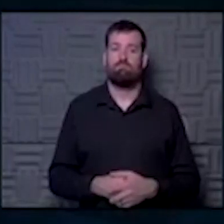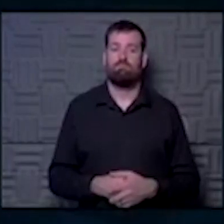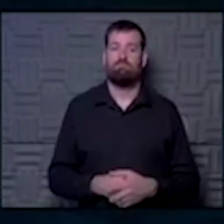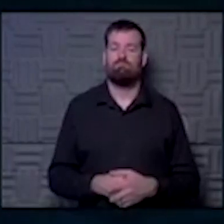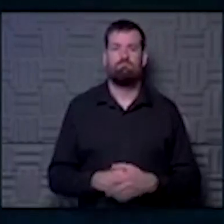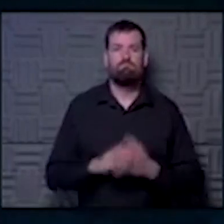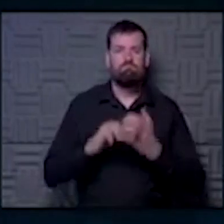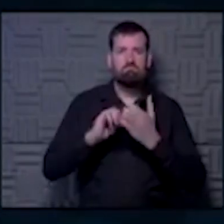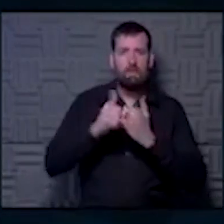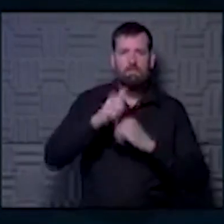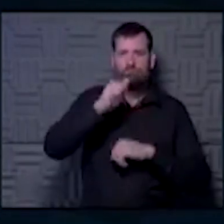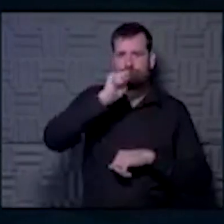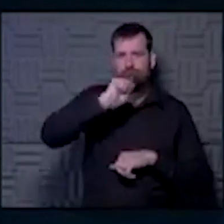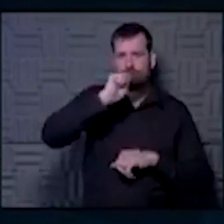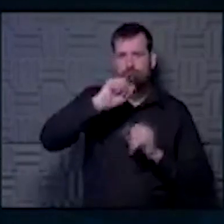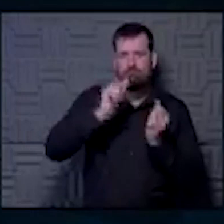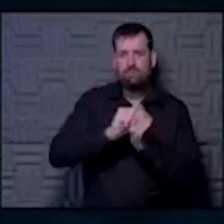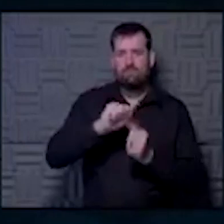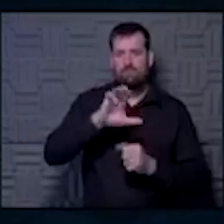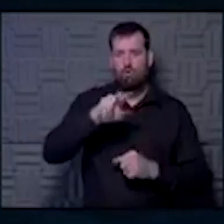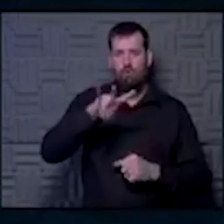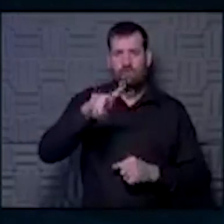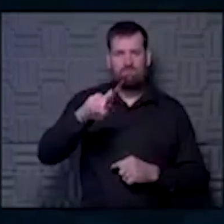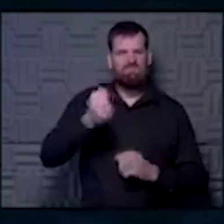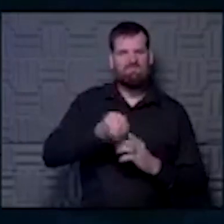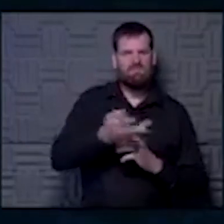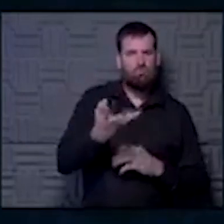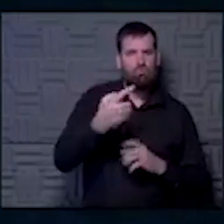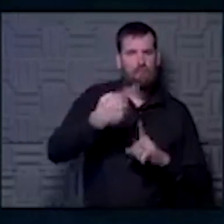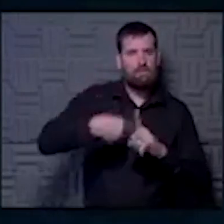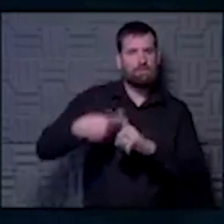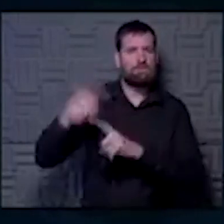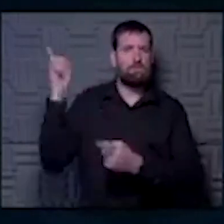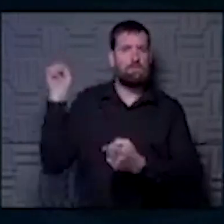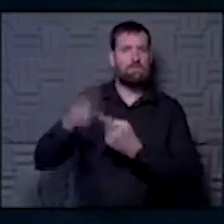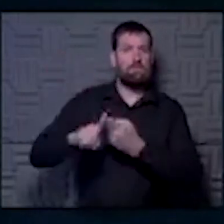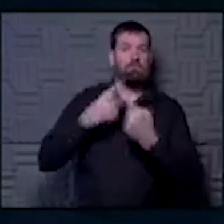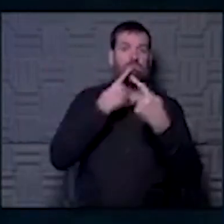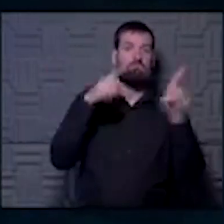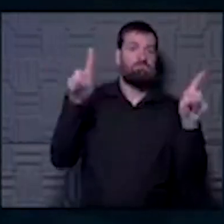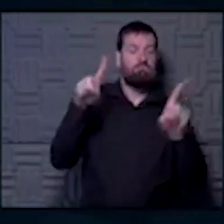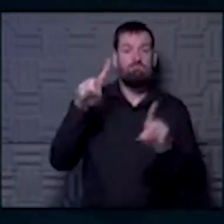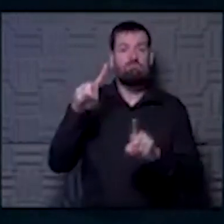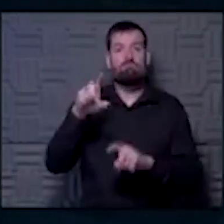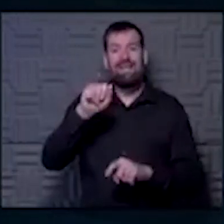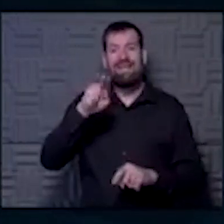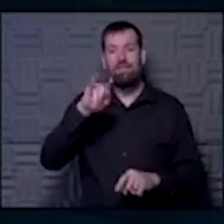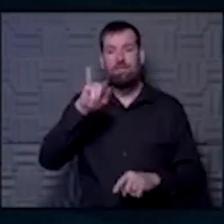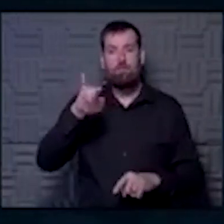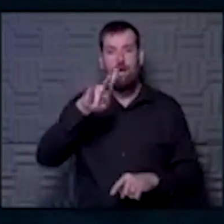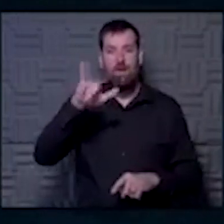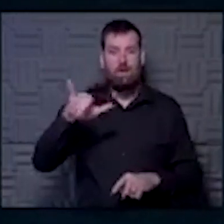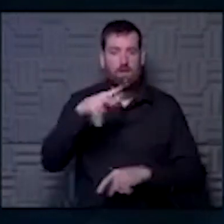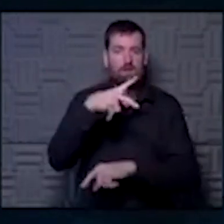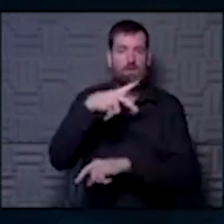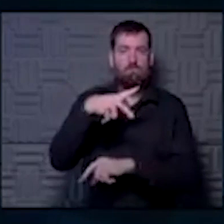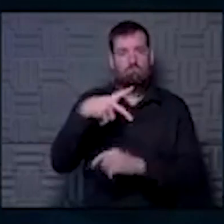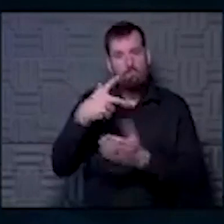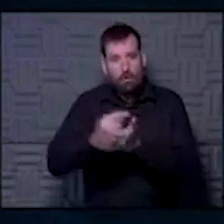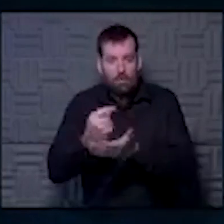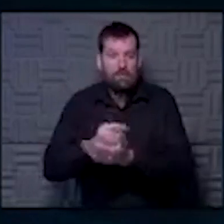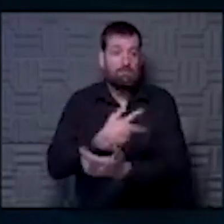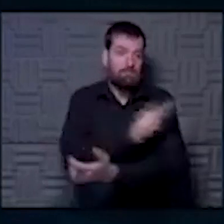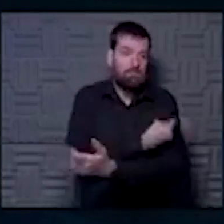How do we deal with this COVID weariness? How do we get through the next few months, especially until we have effective monoclonal antibody therapy and vaccination here, which I think both of those